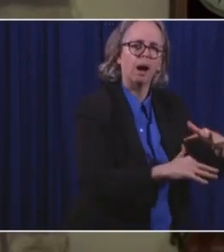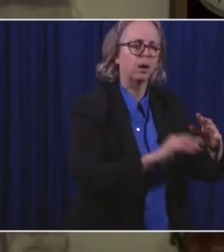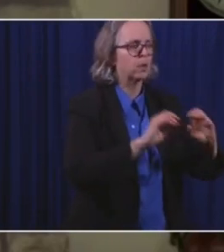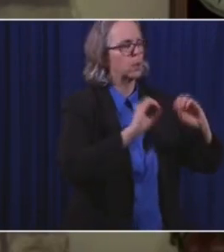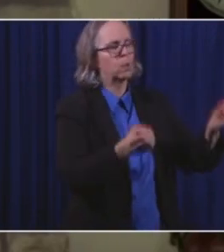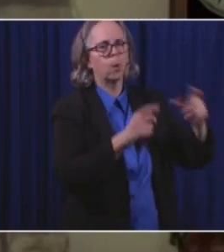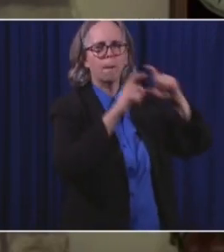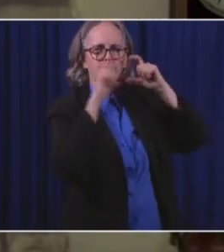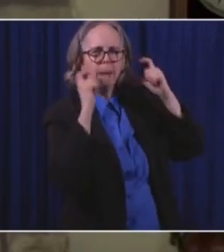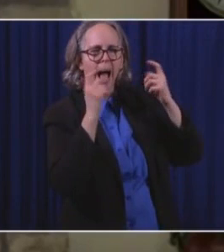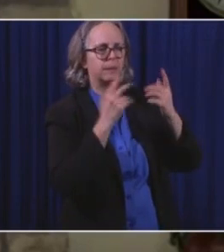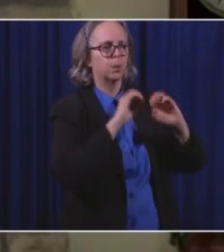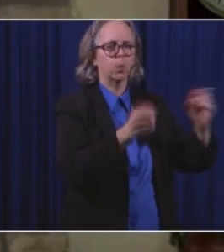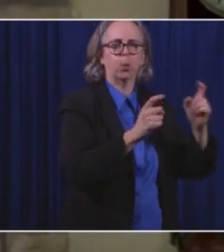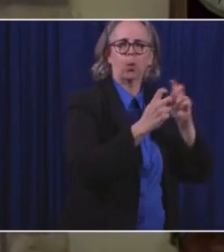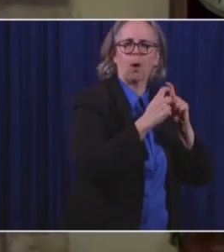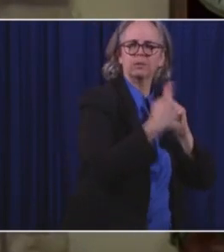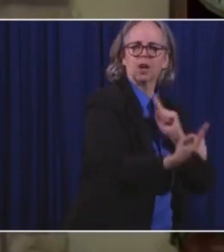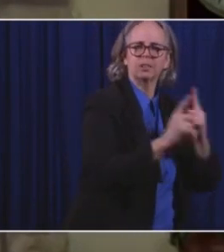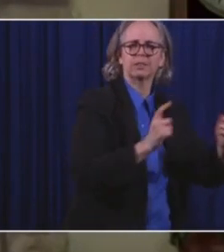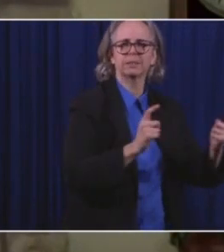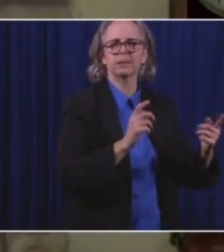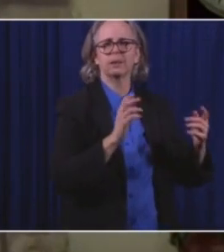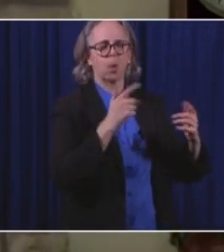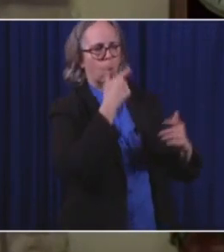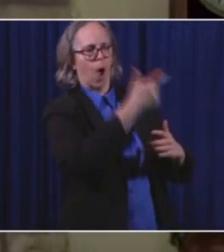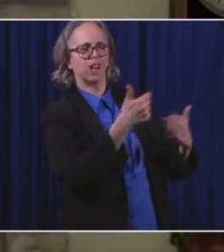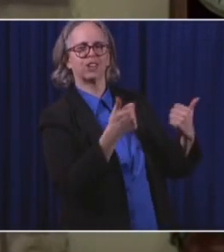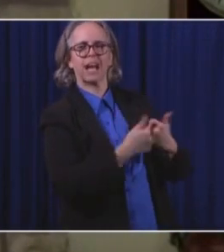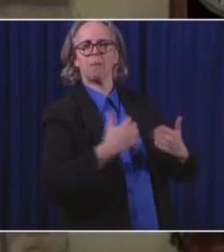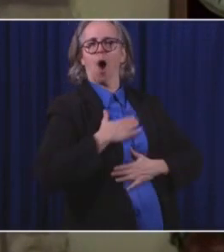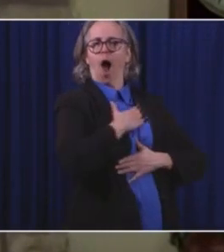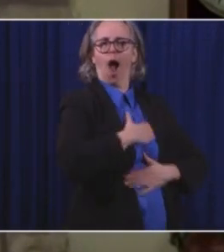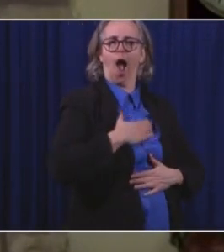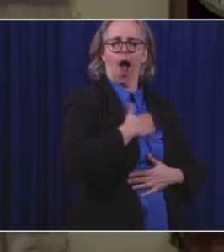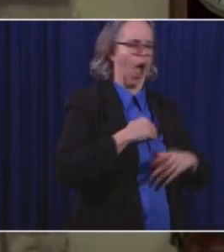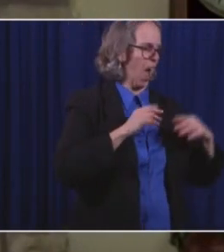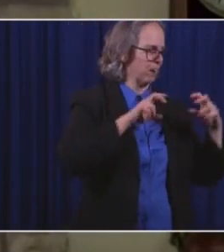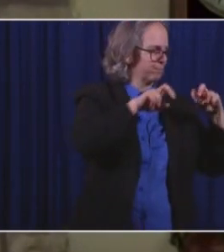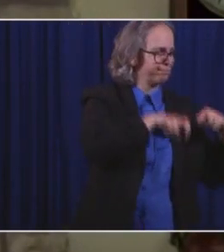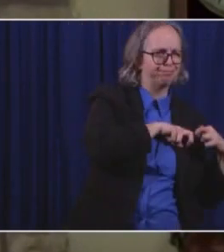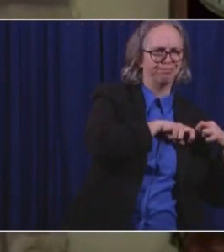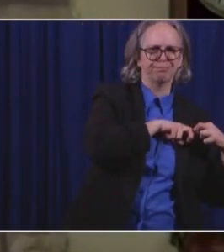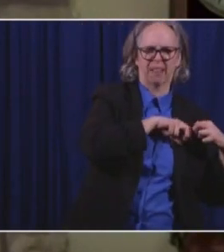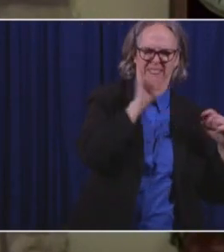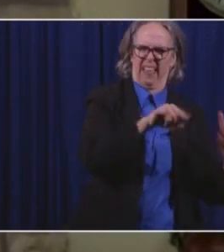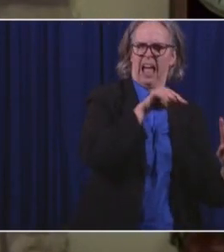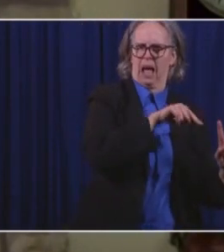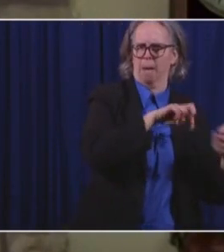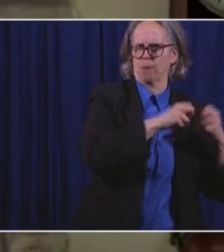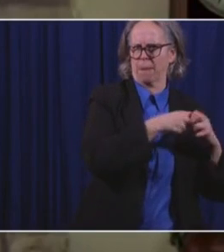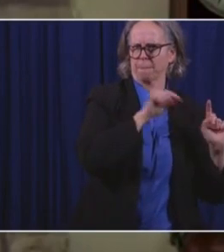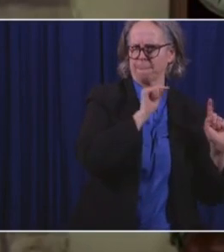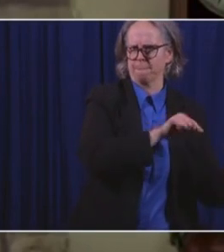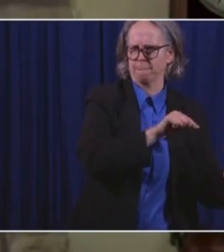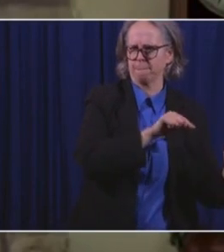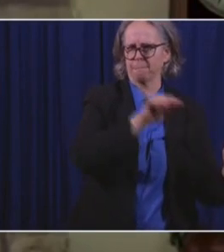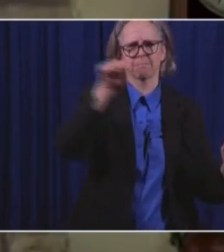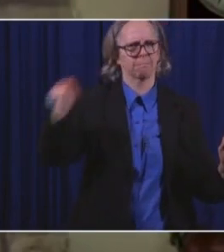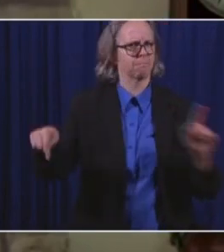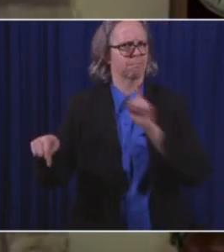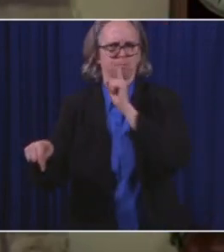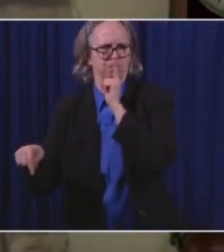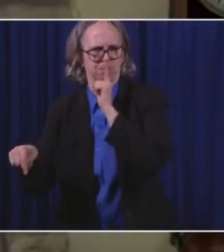games inside without following the mask and the social distancing protocol. And frankly, that is where our biggest worry